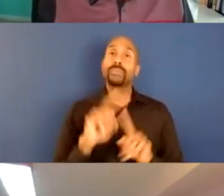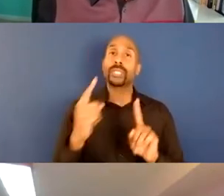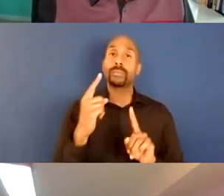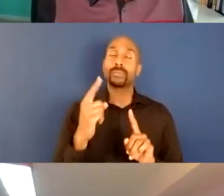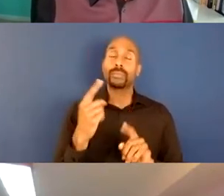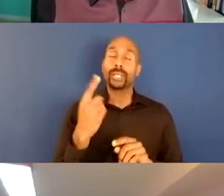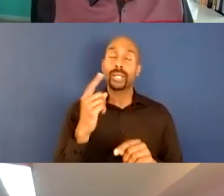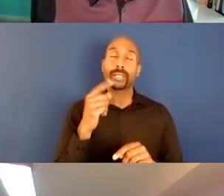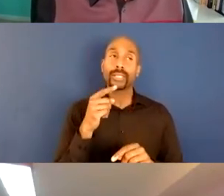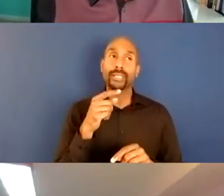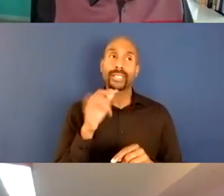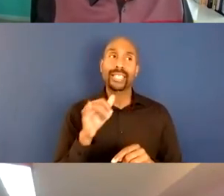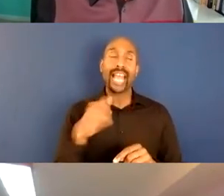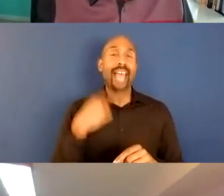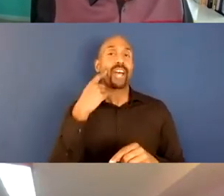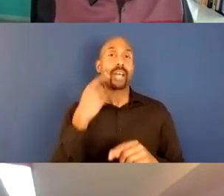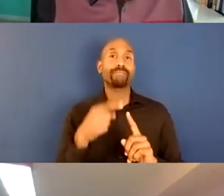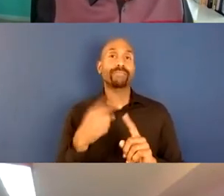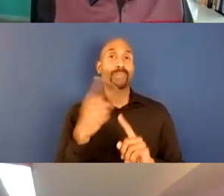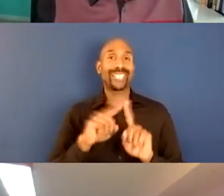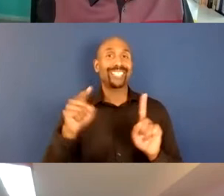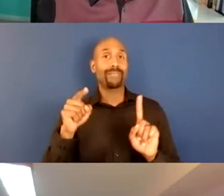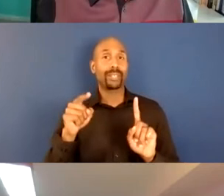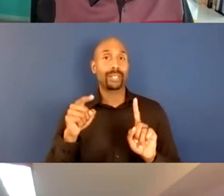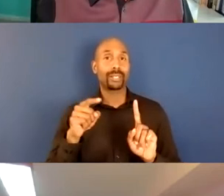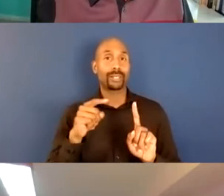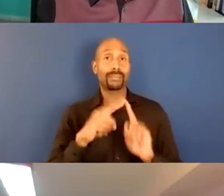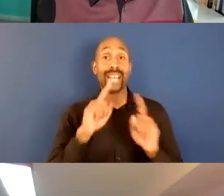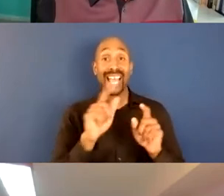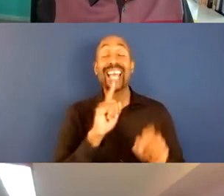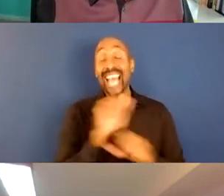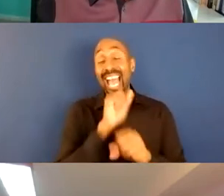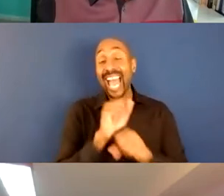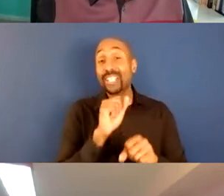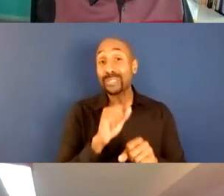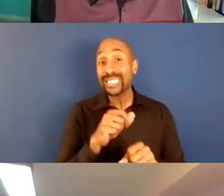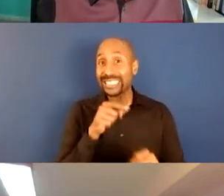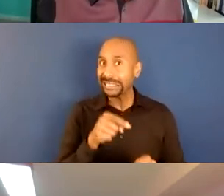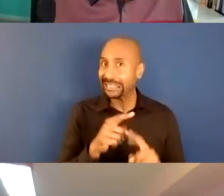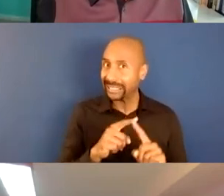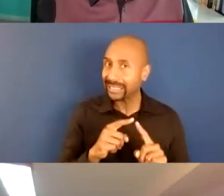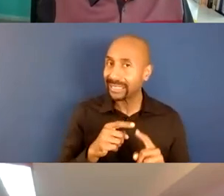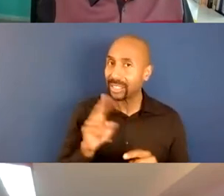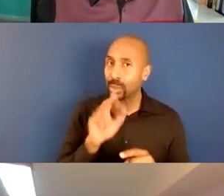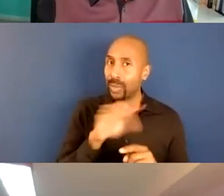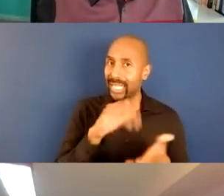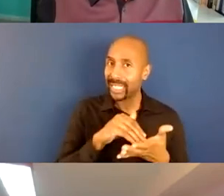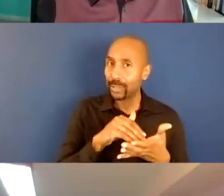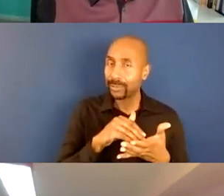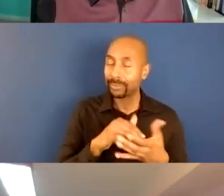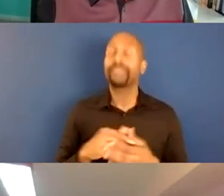in studying other subjects in the United States was that often when you study